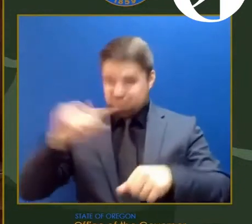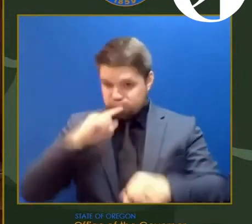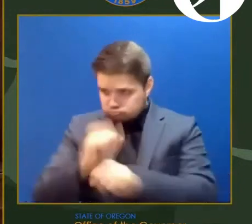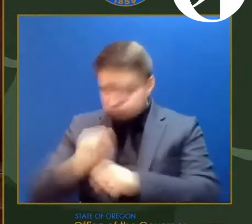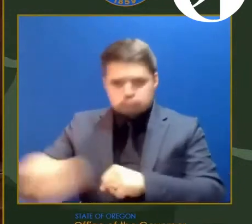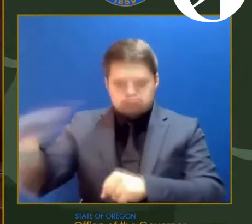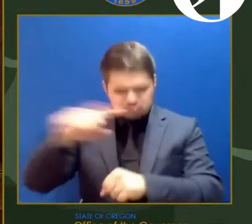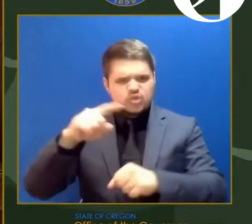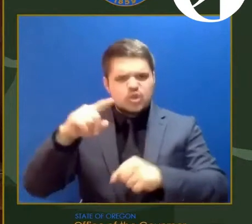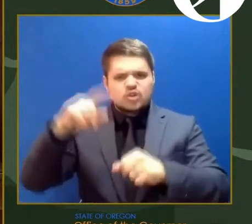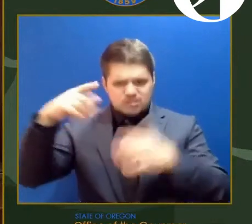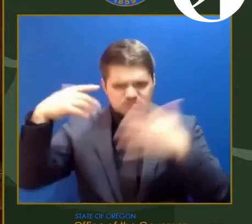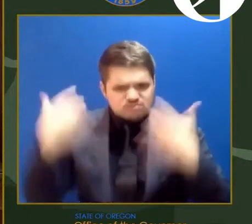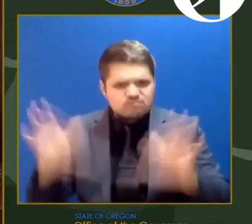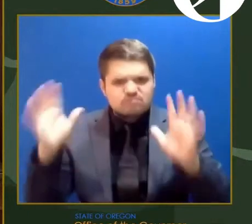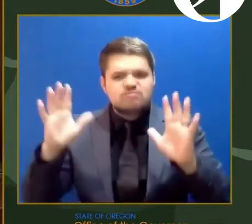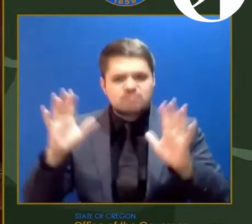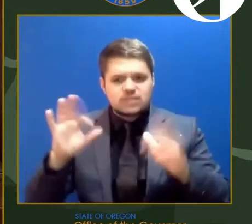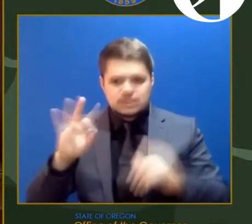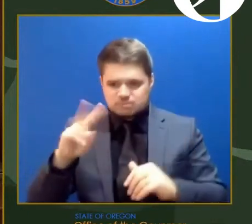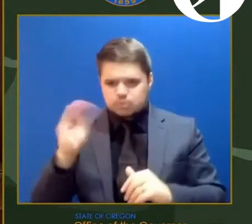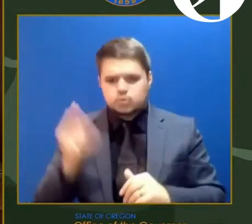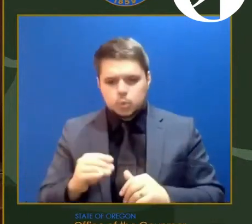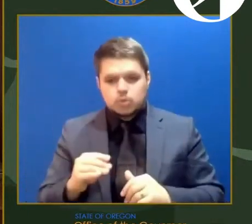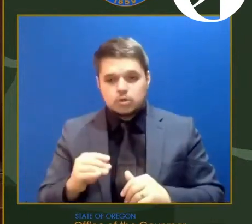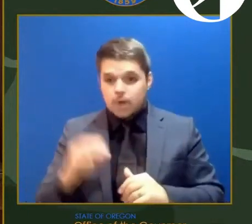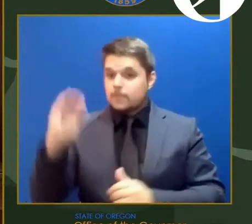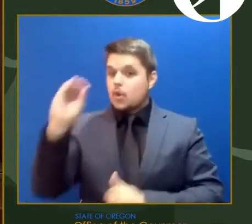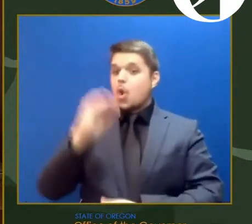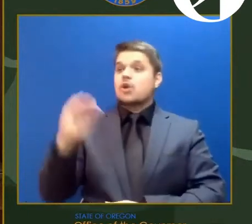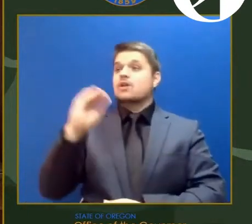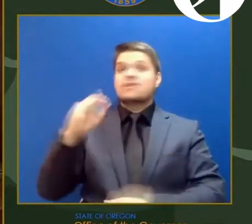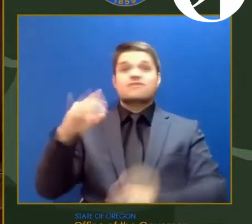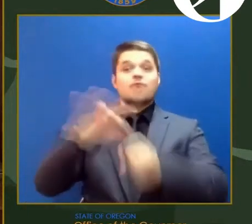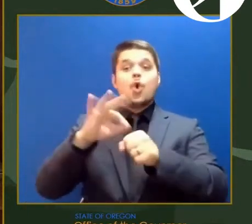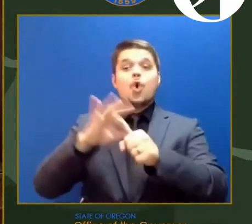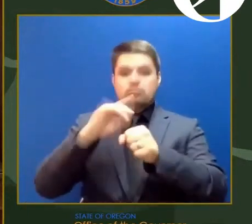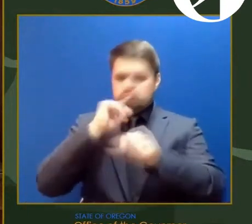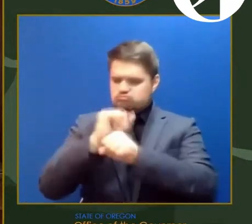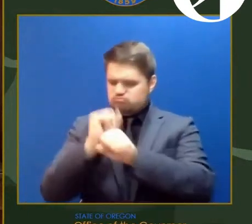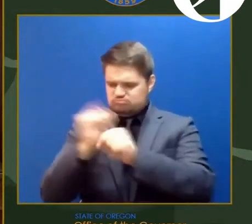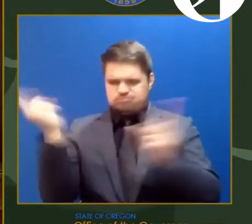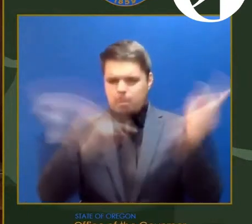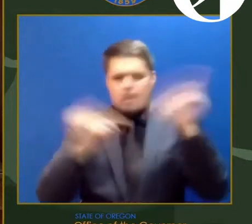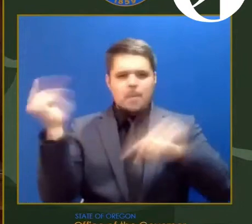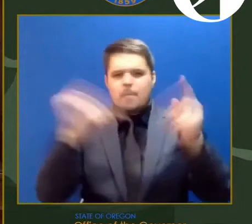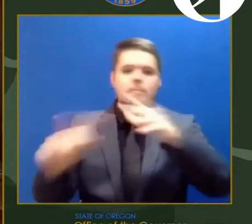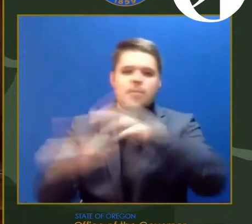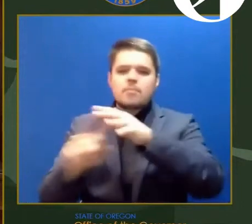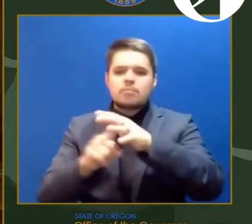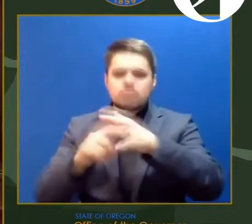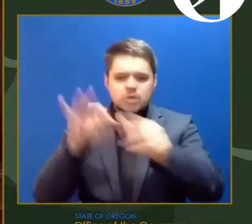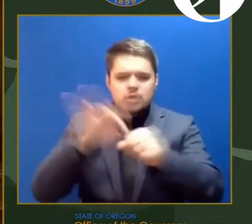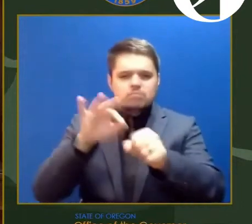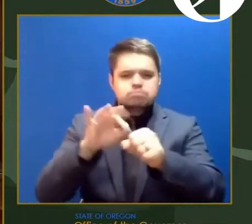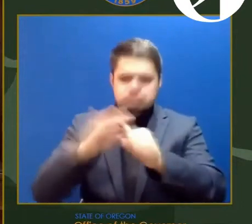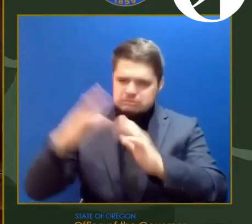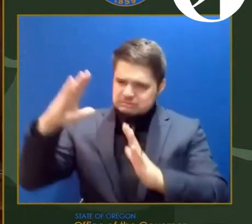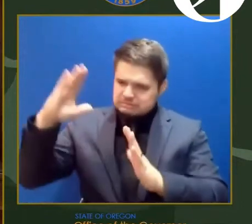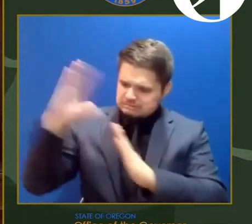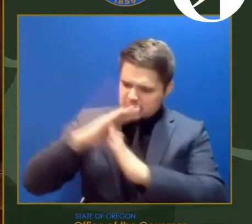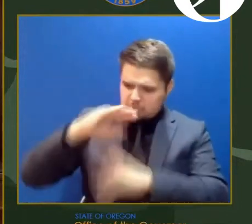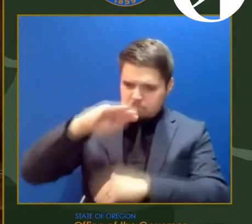in record numbers to cast their ballots in the 2020 election. And in the midst of incredible